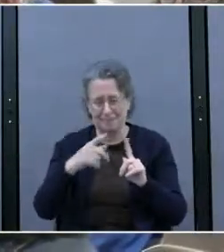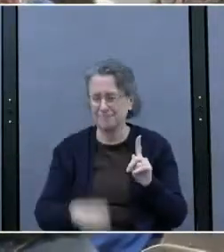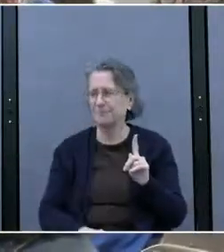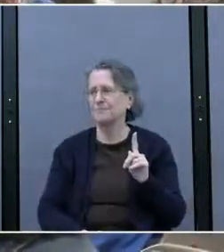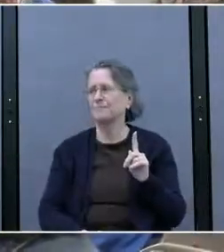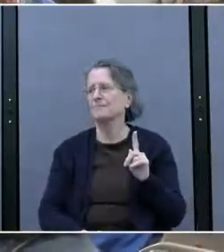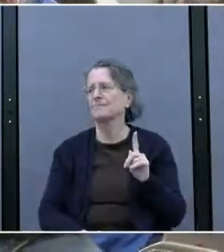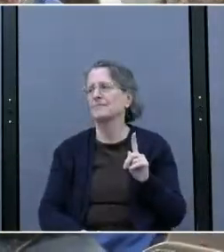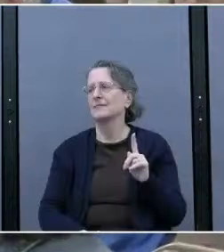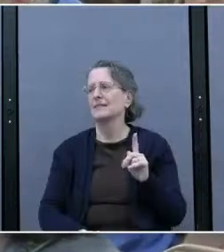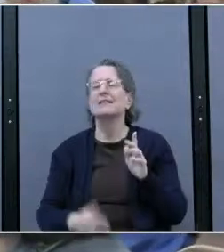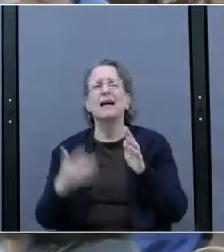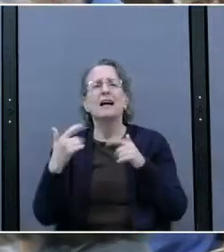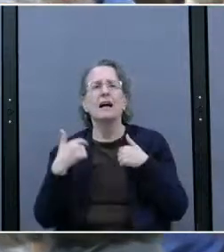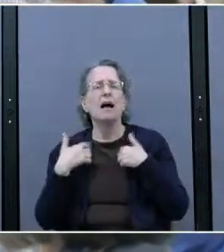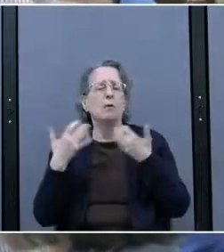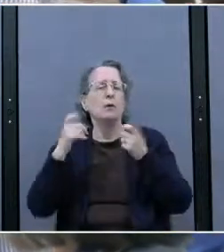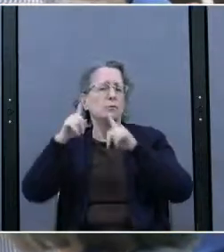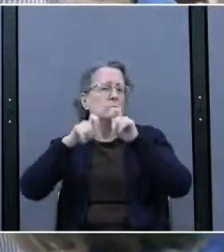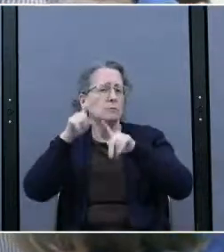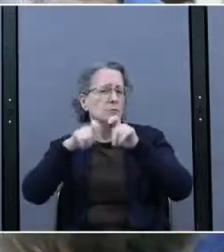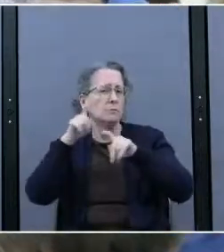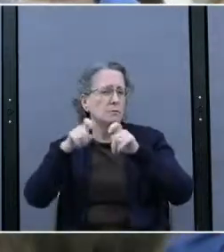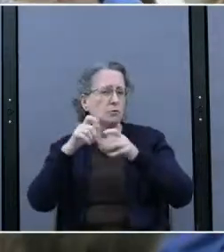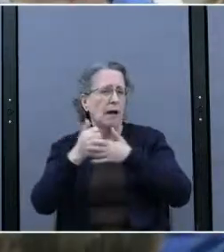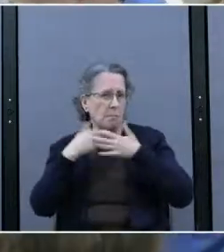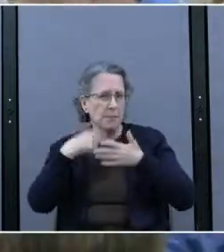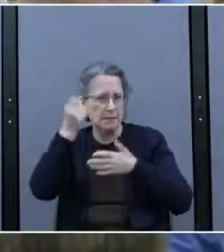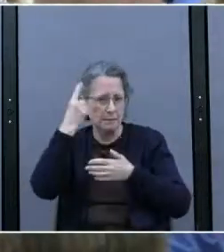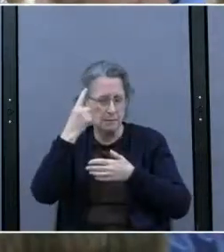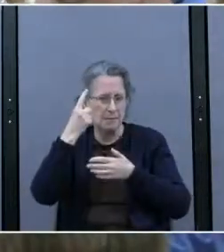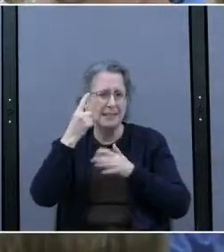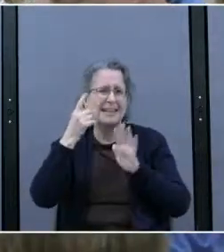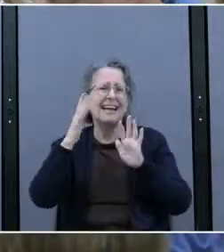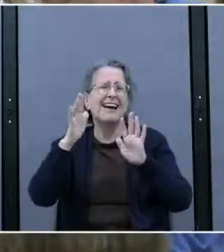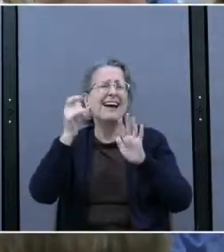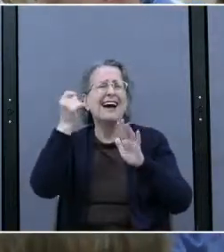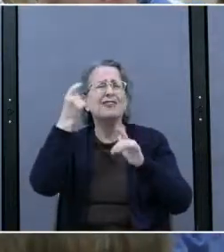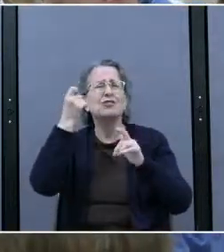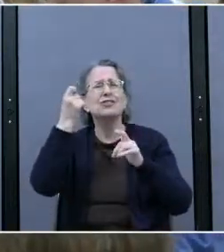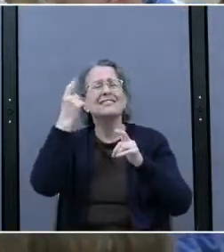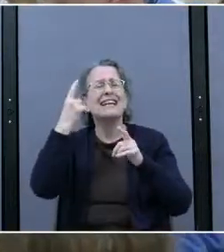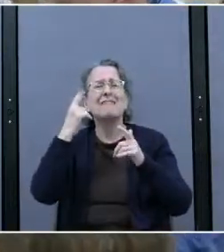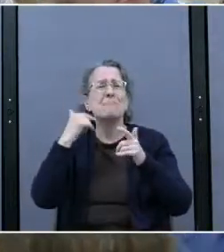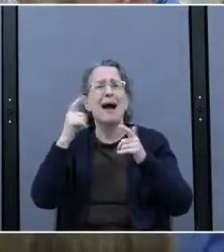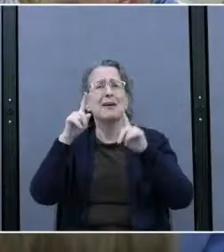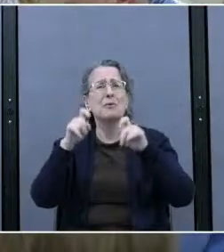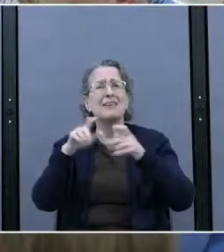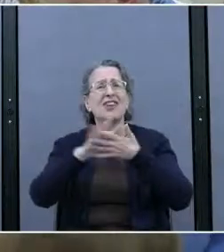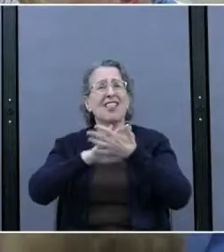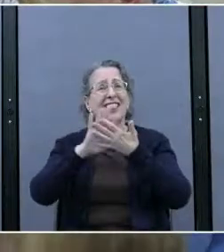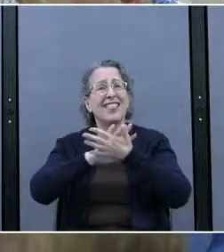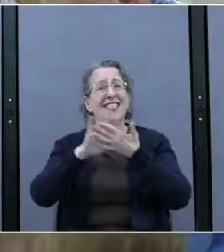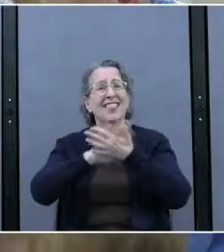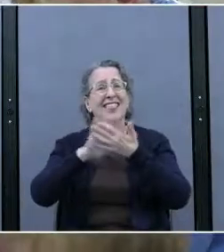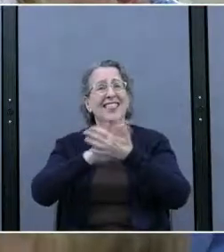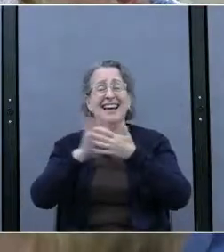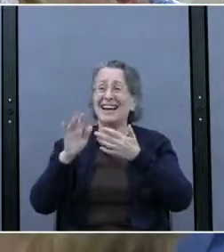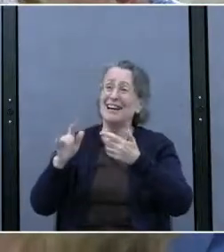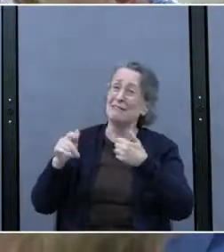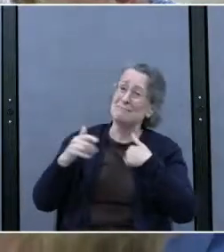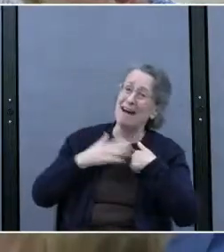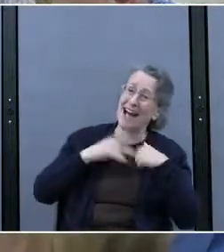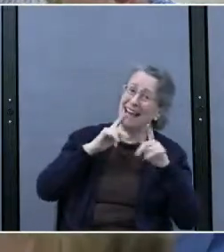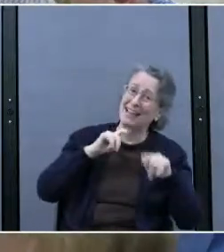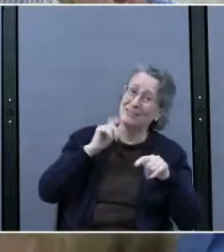things that my question might be a little stumbly, so I hope maybe you can help me. My answer might be stumbly too, so